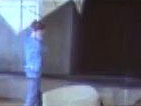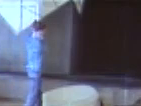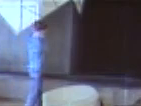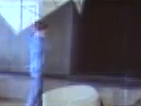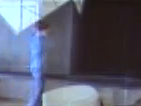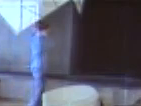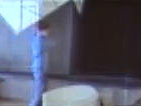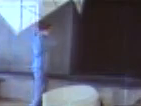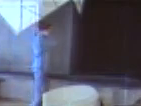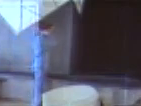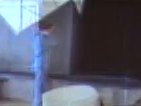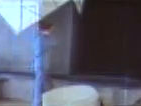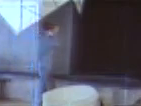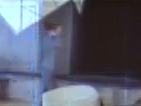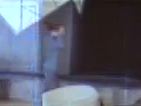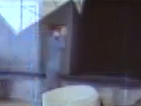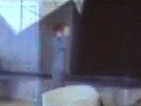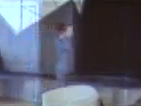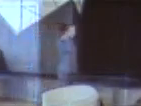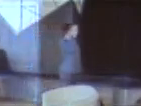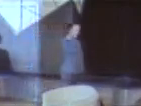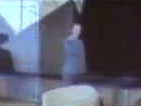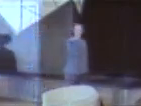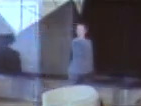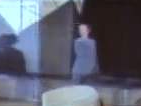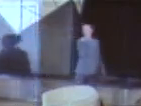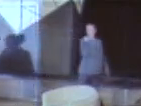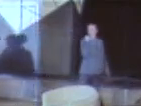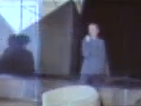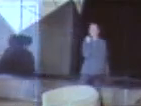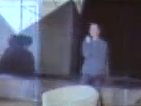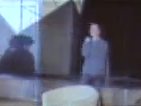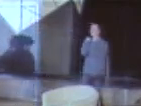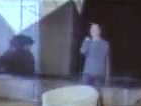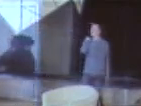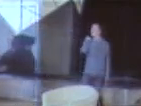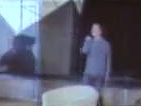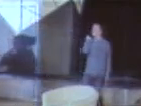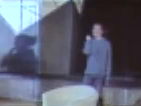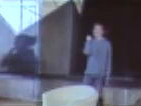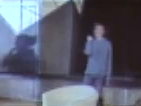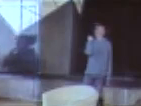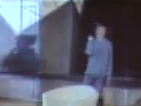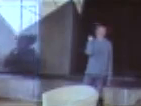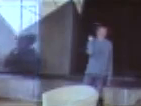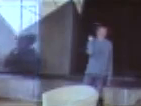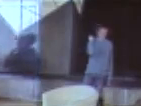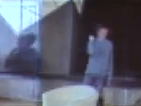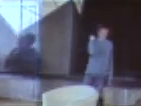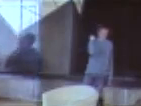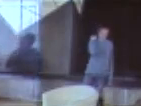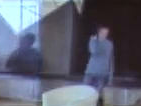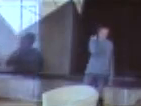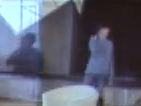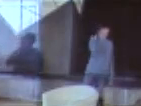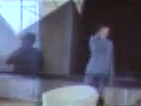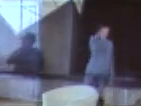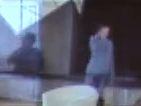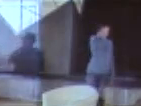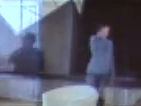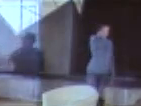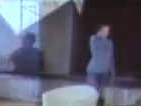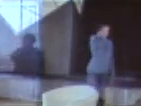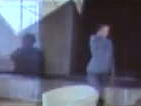why it's no wonder they don't come anymore no one comes here you're not